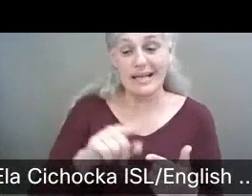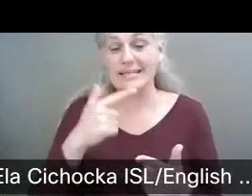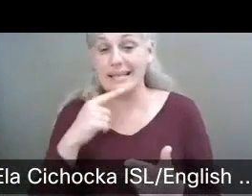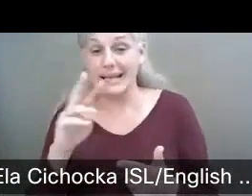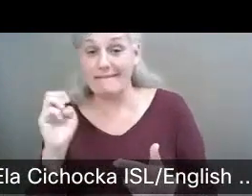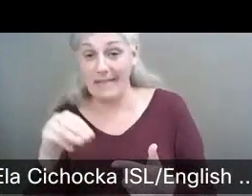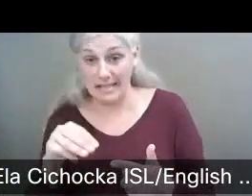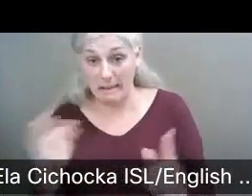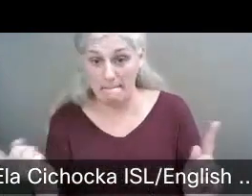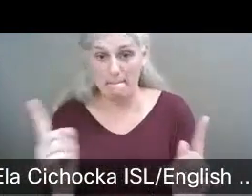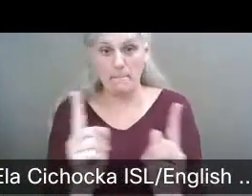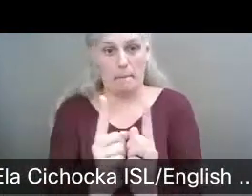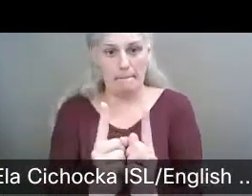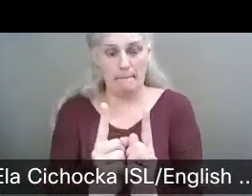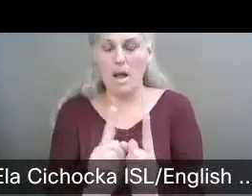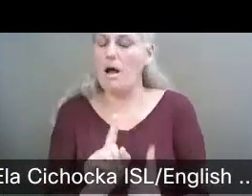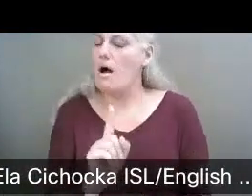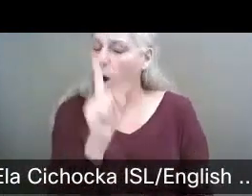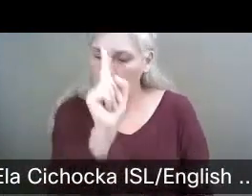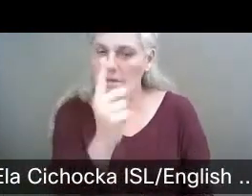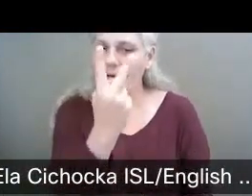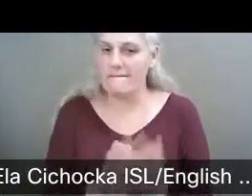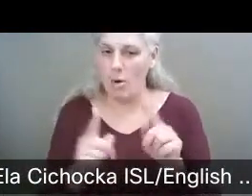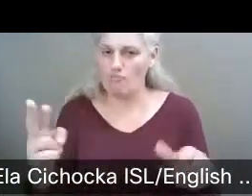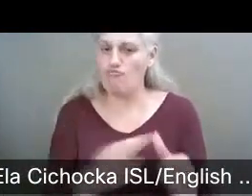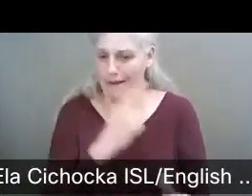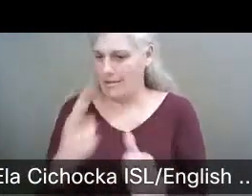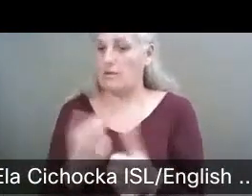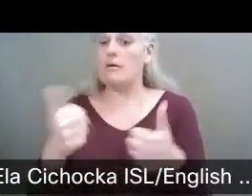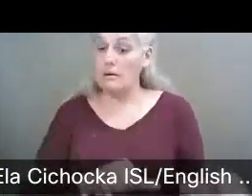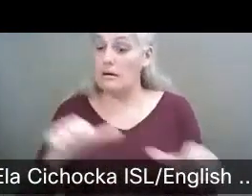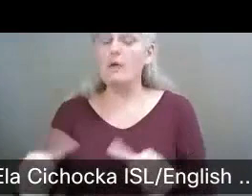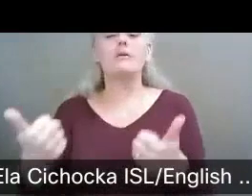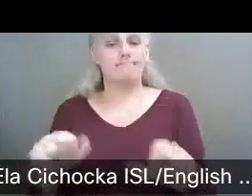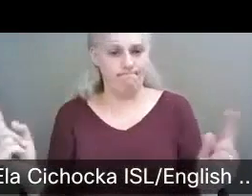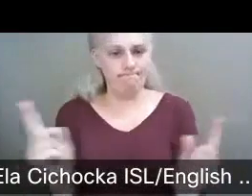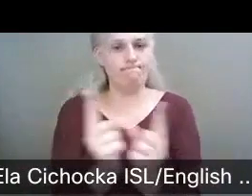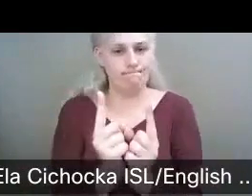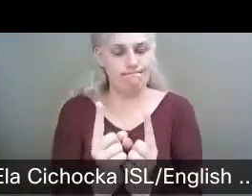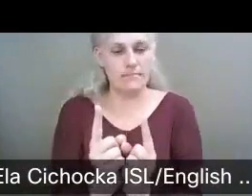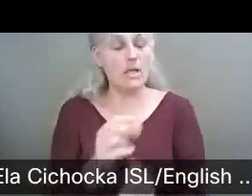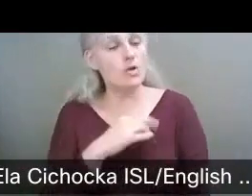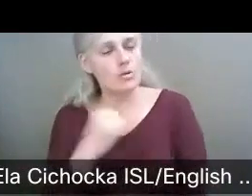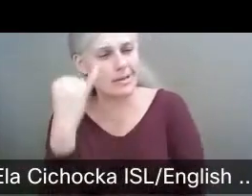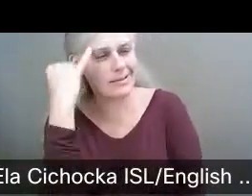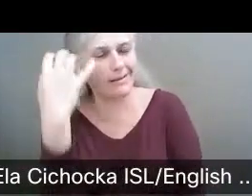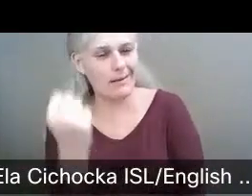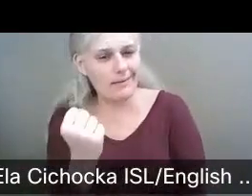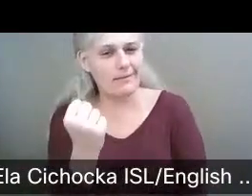only if both are ready for that. Now, it may be a good idea to have such